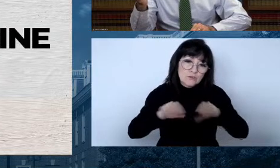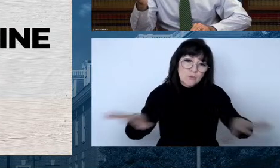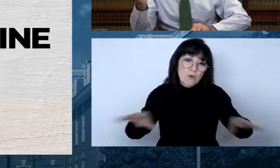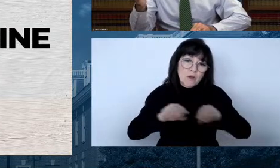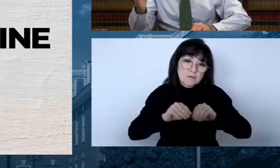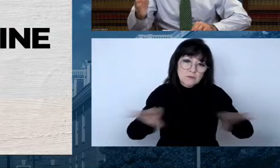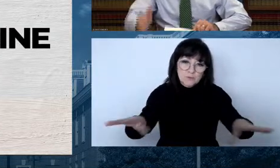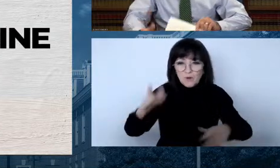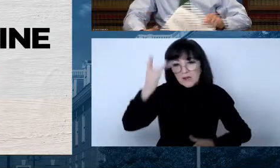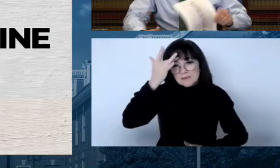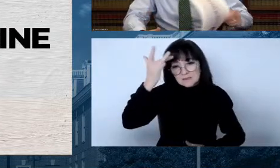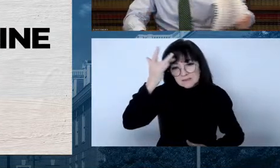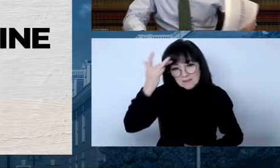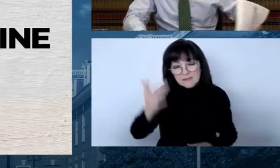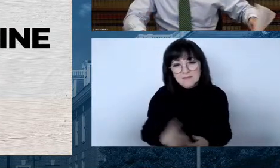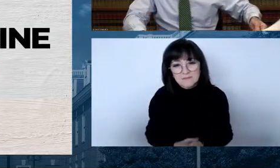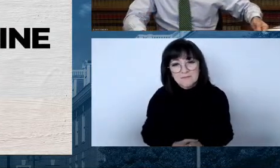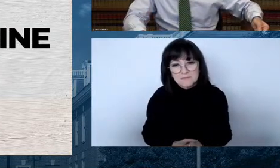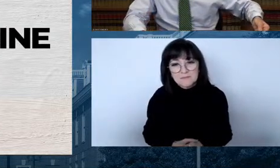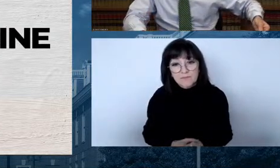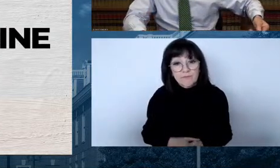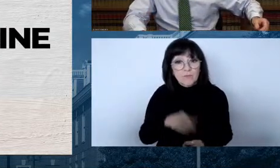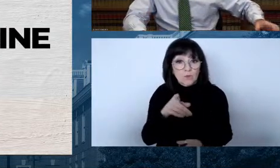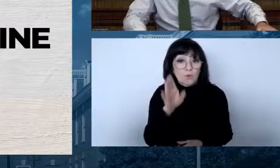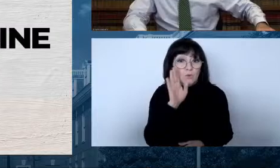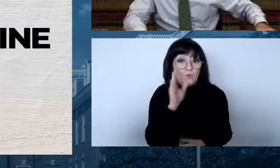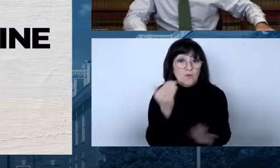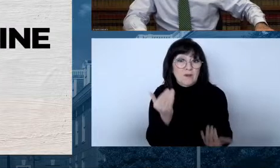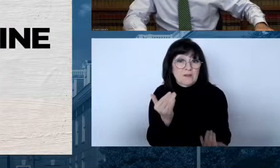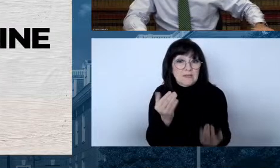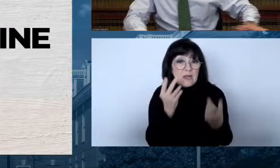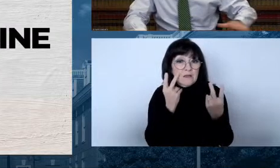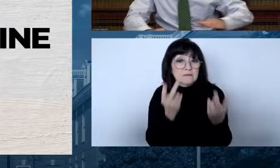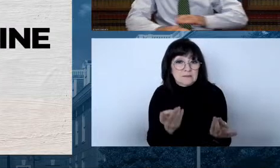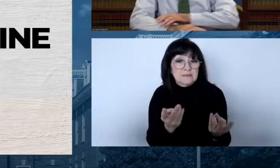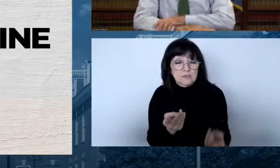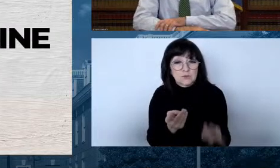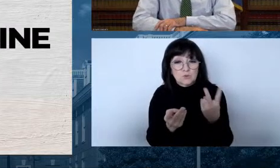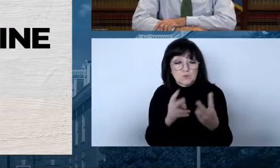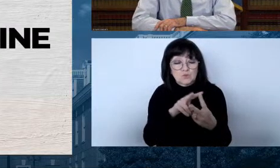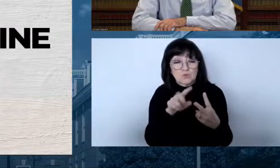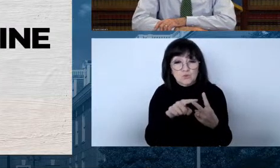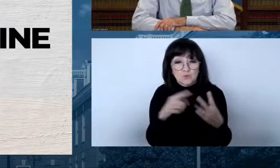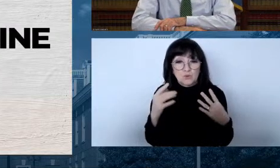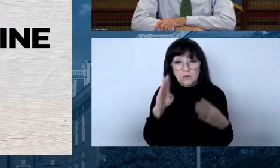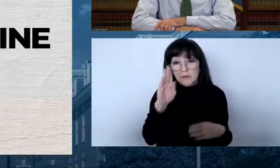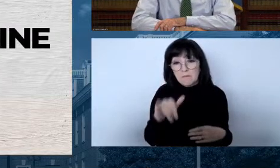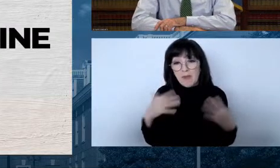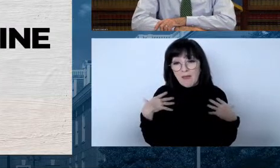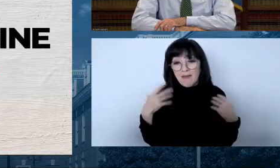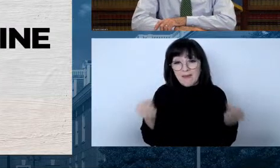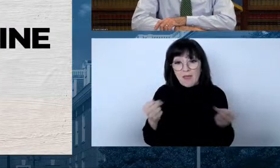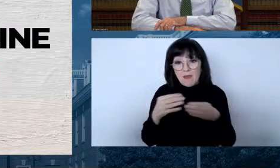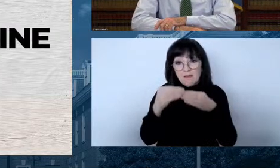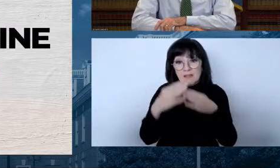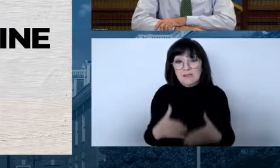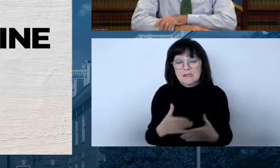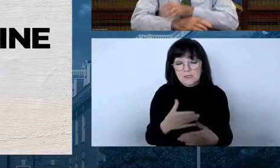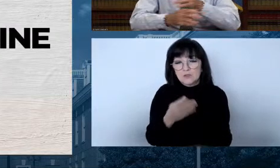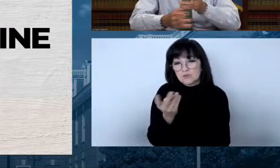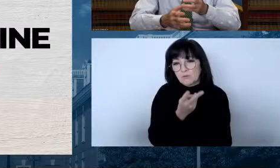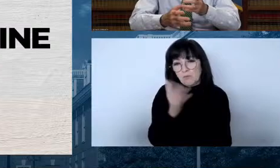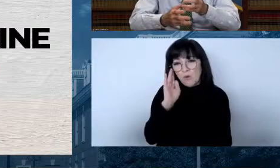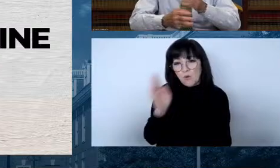to hear from two of the leaders at Bay Health Medical Center, Dr. Siegelman and Dr. Silinski, who will share with